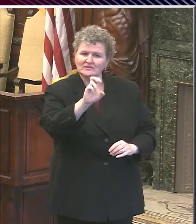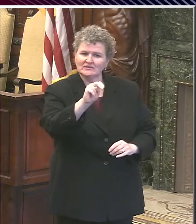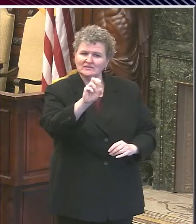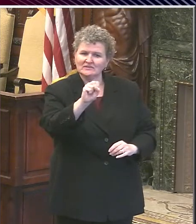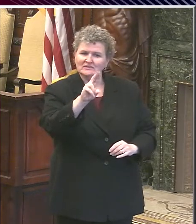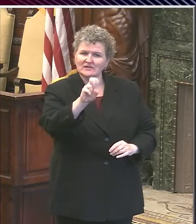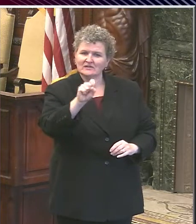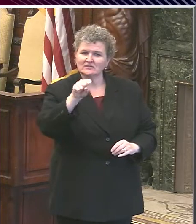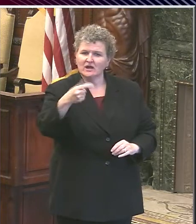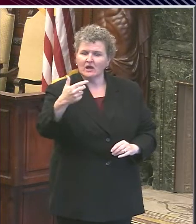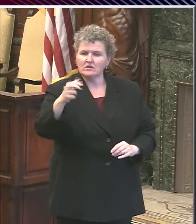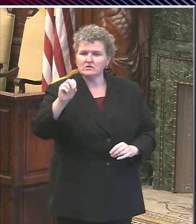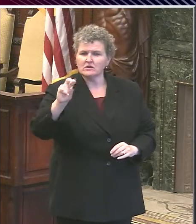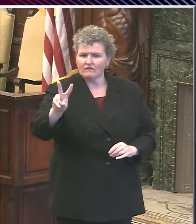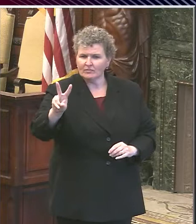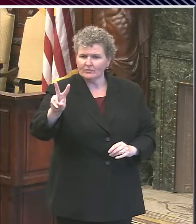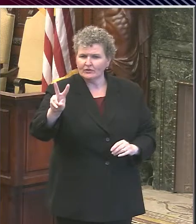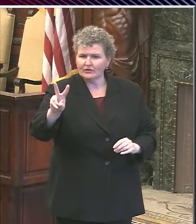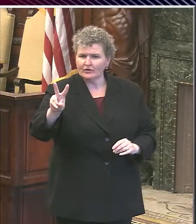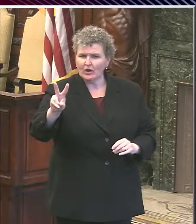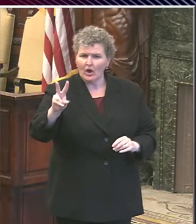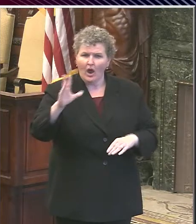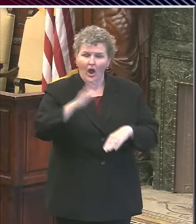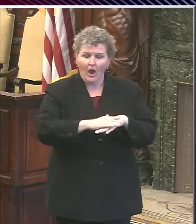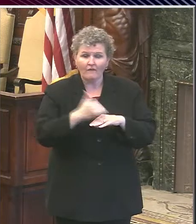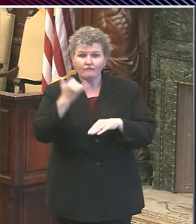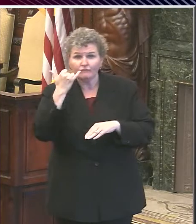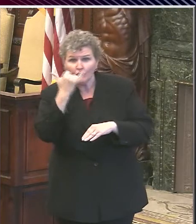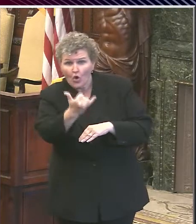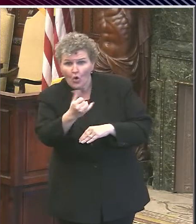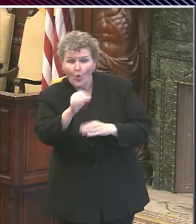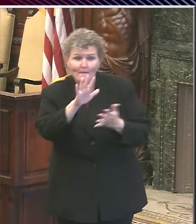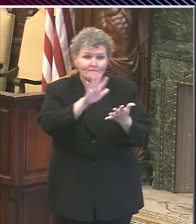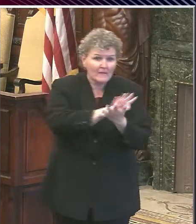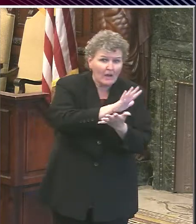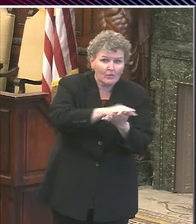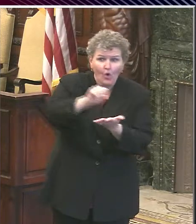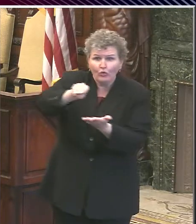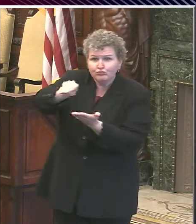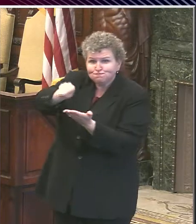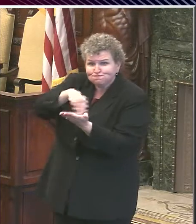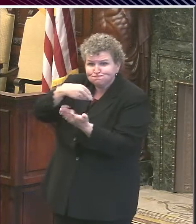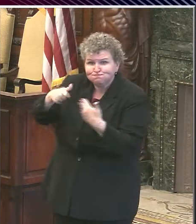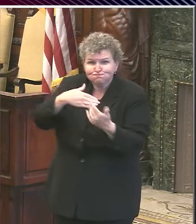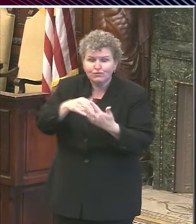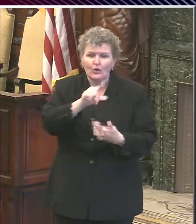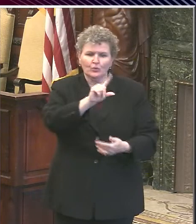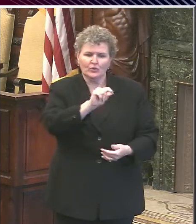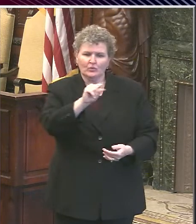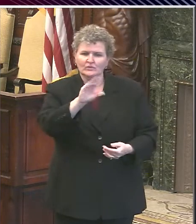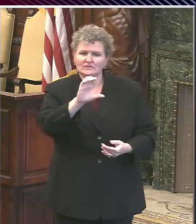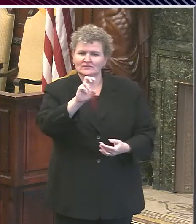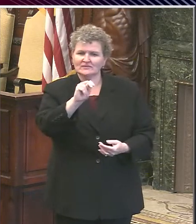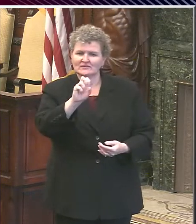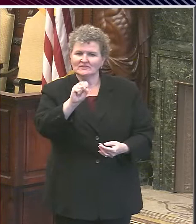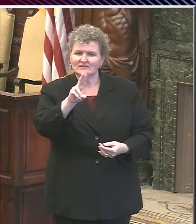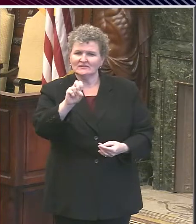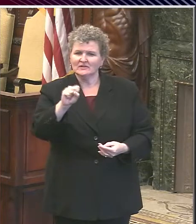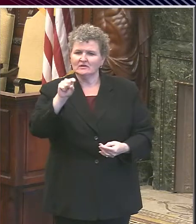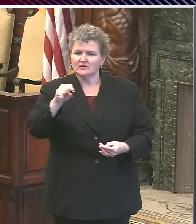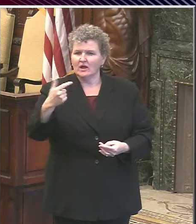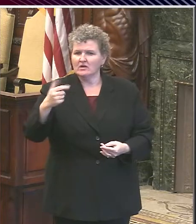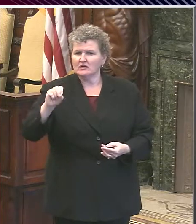2020census.gov over the phone or using this paper form. That's 2020census.gov. And now for Dr. Farley's